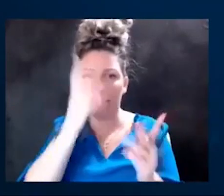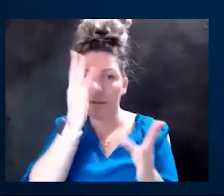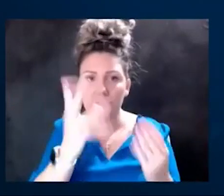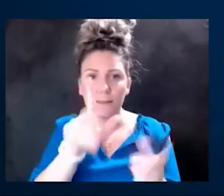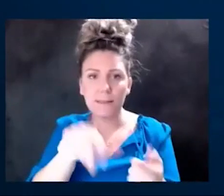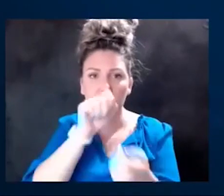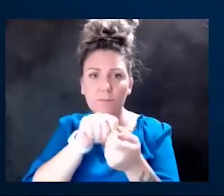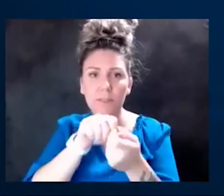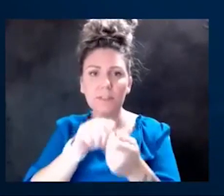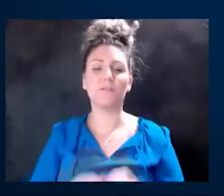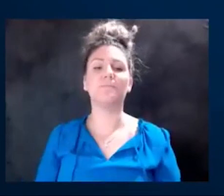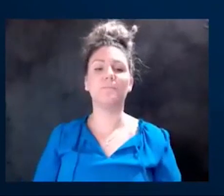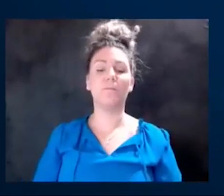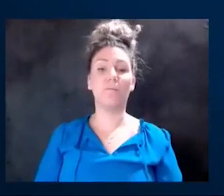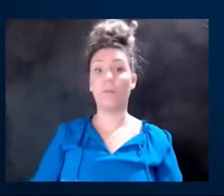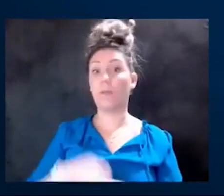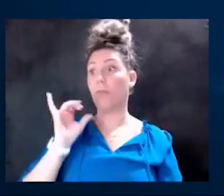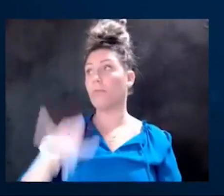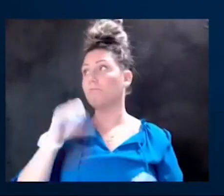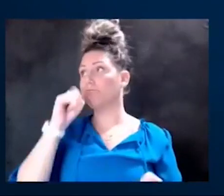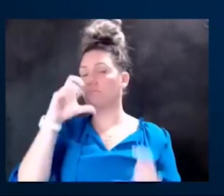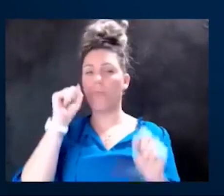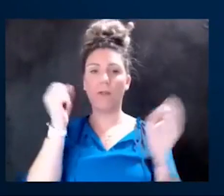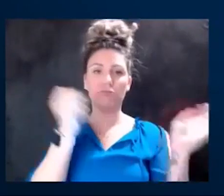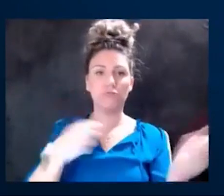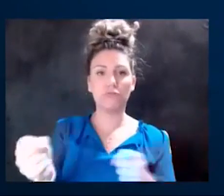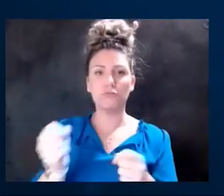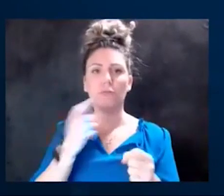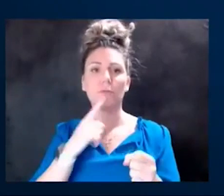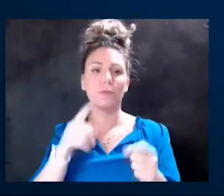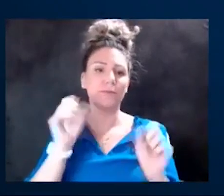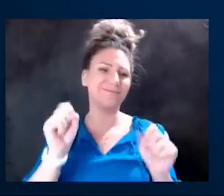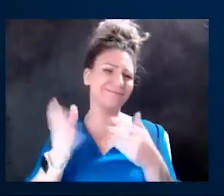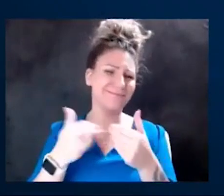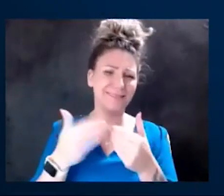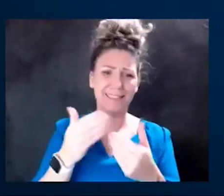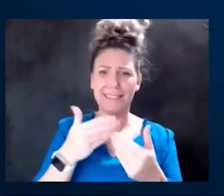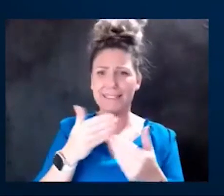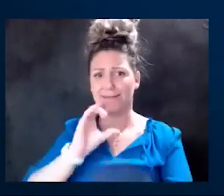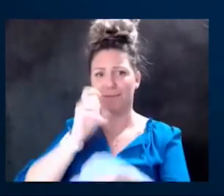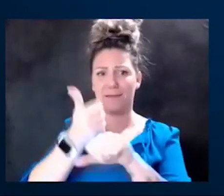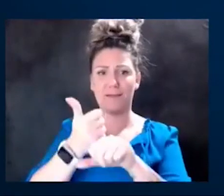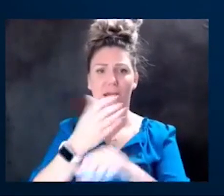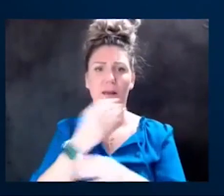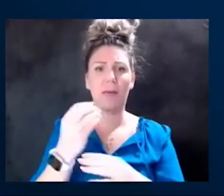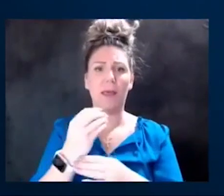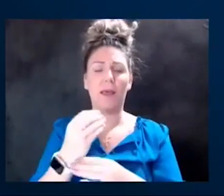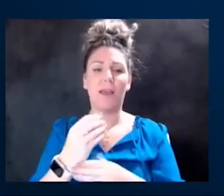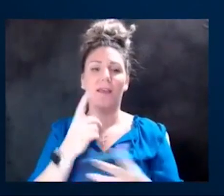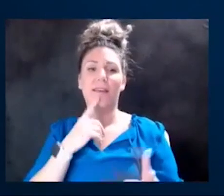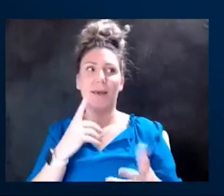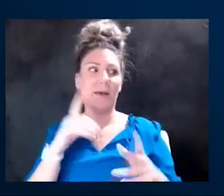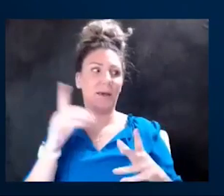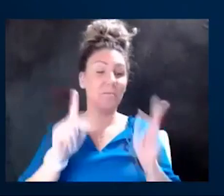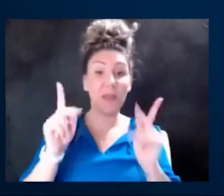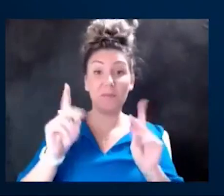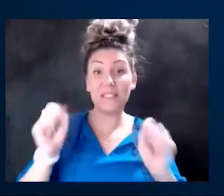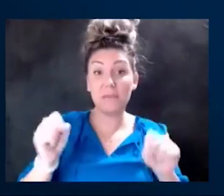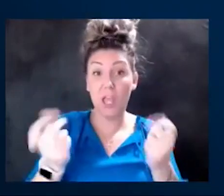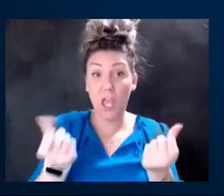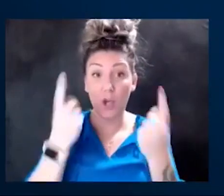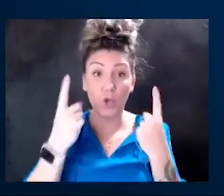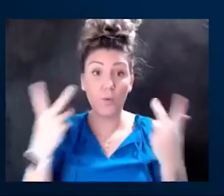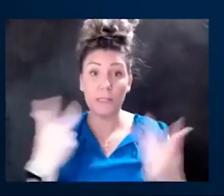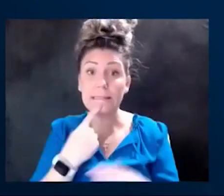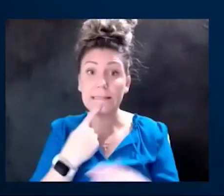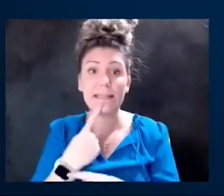And that's an amazing strategy that you can use. It's a very easy strategy to implement that makes people's ability to understand what you're saying just fly